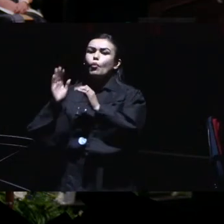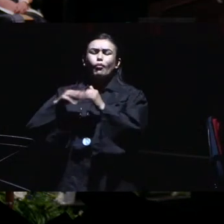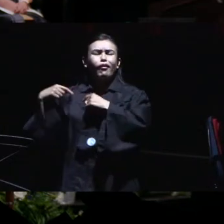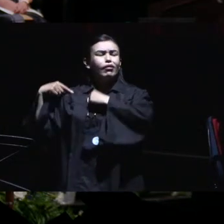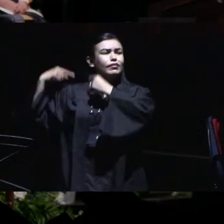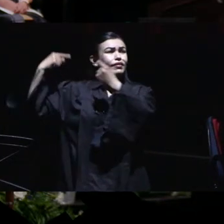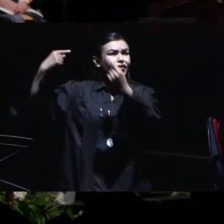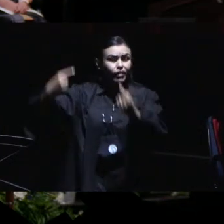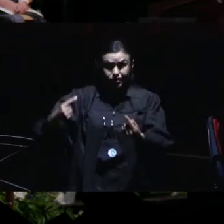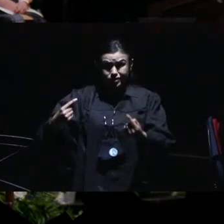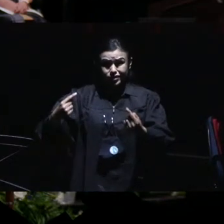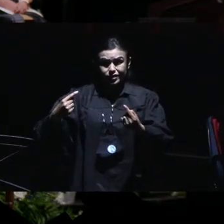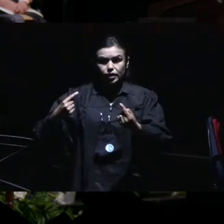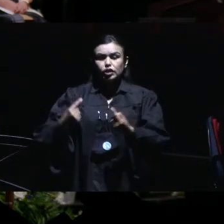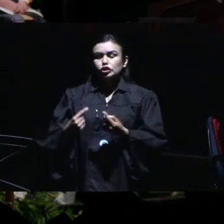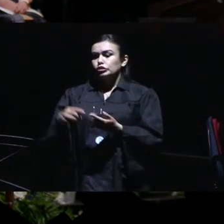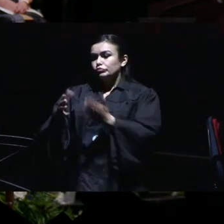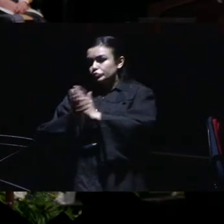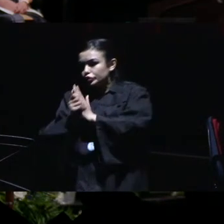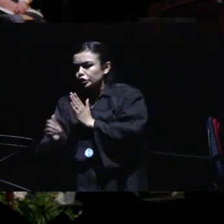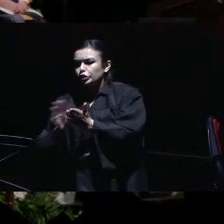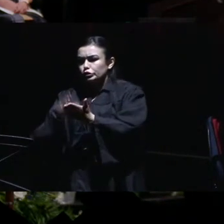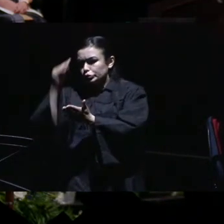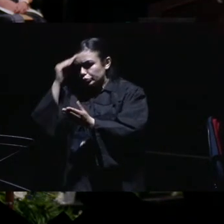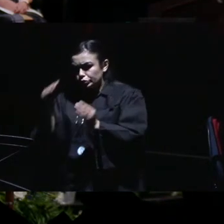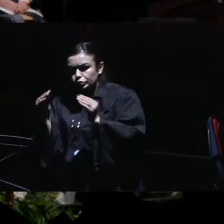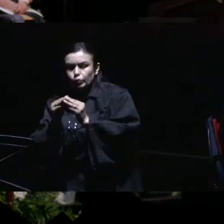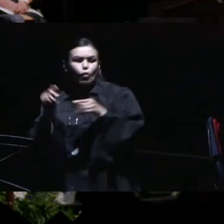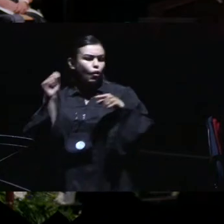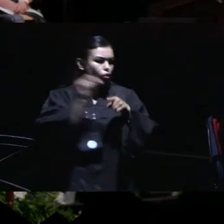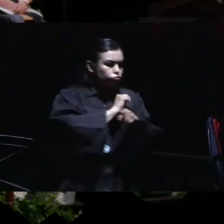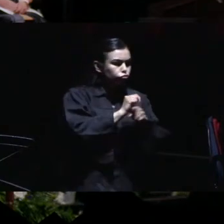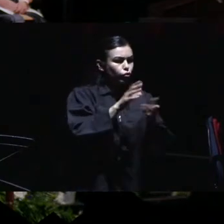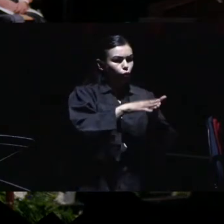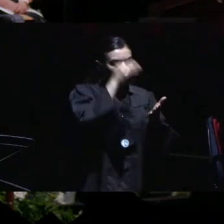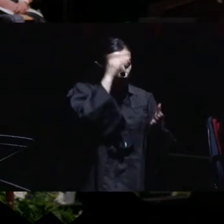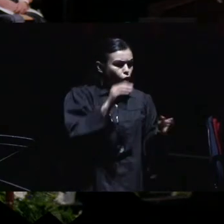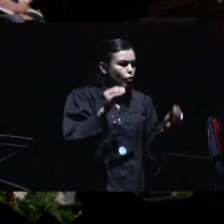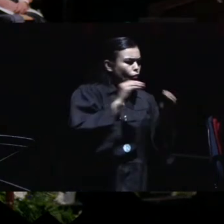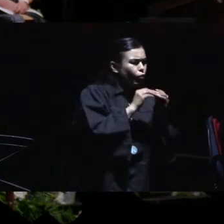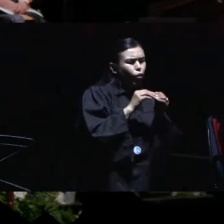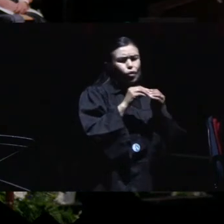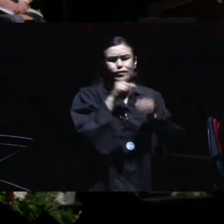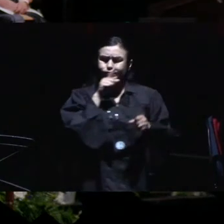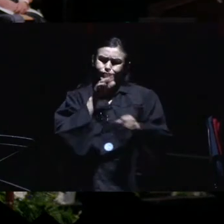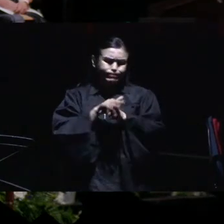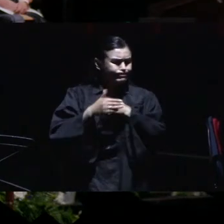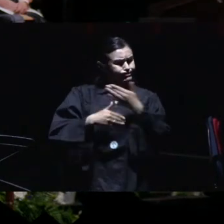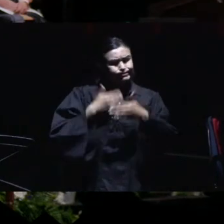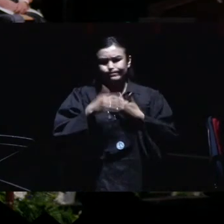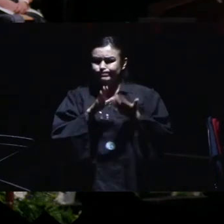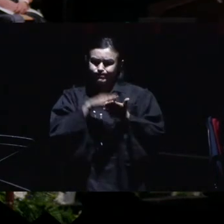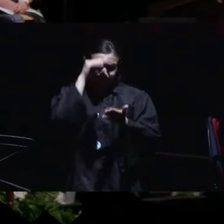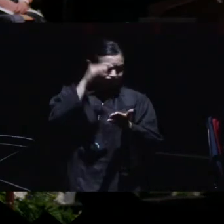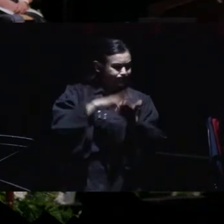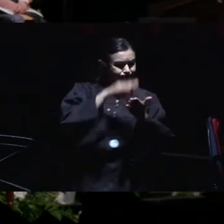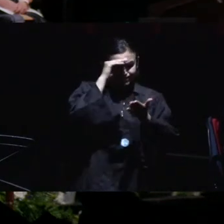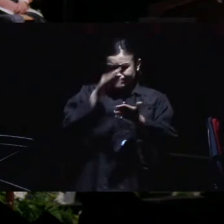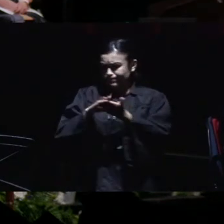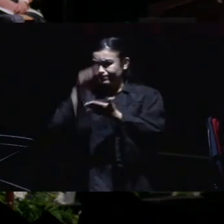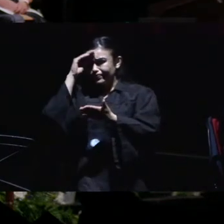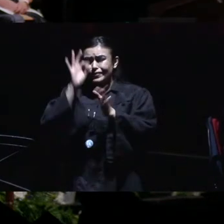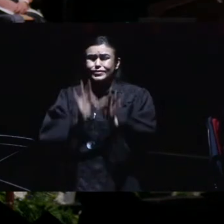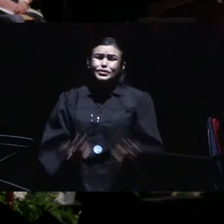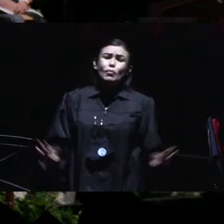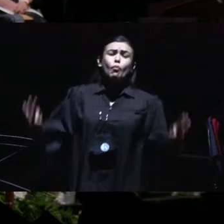Reskilling, retraining, and a commitment to always keep learning are critical to ensure